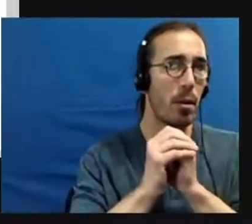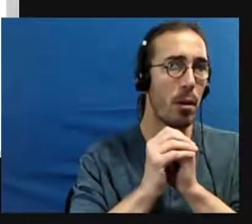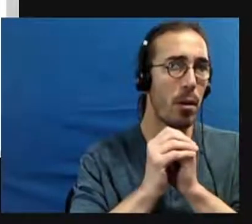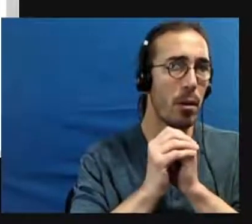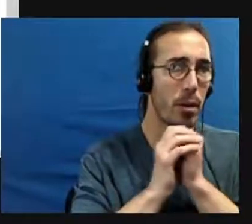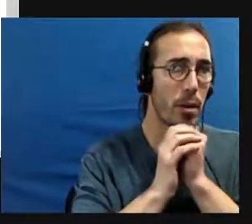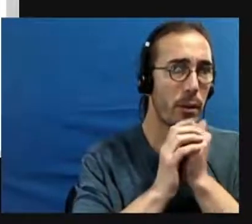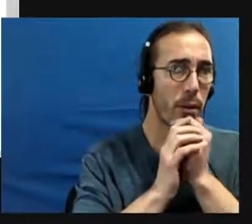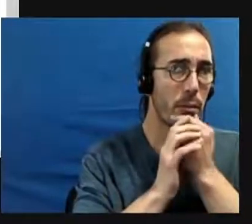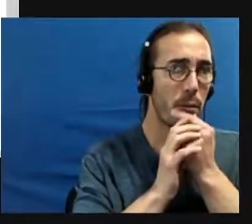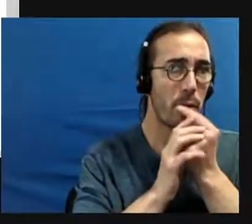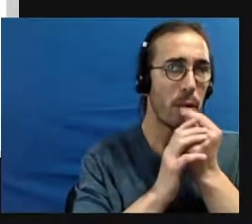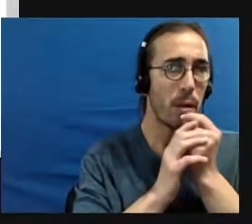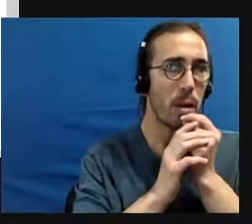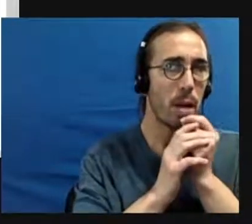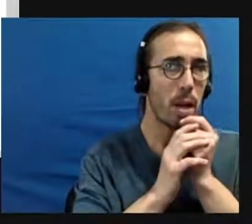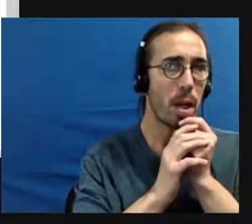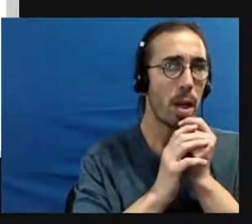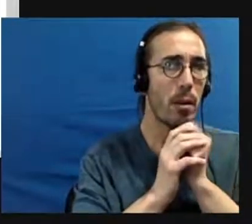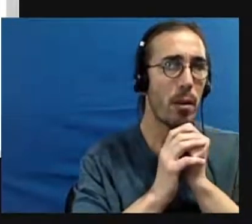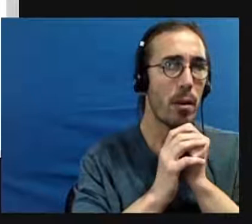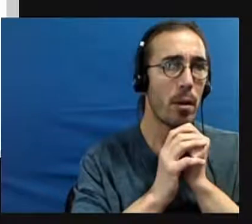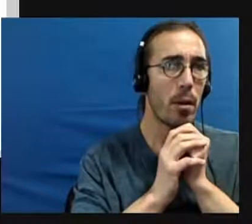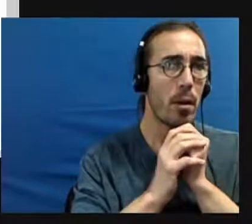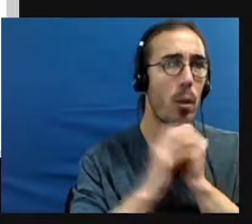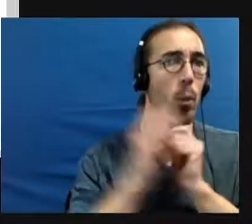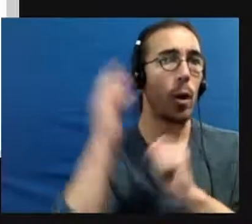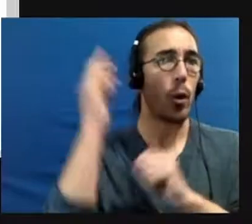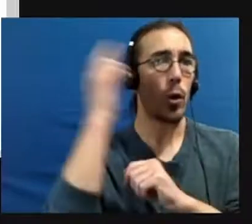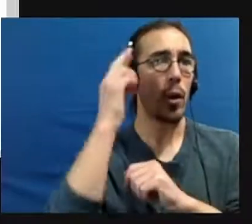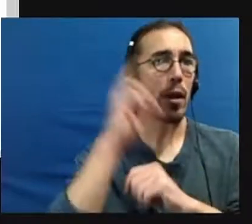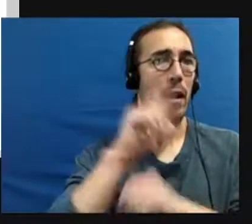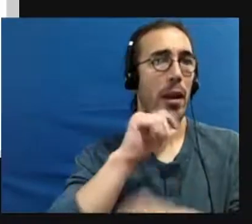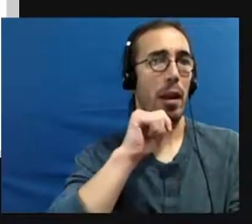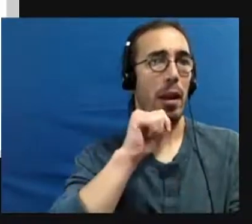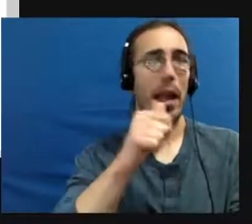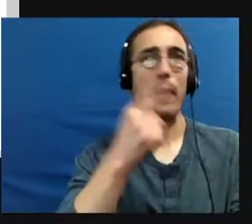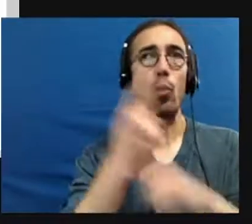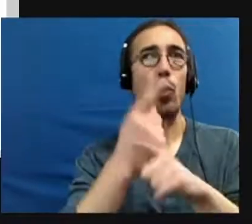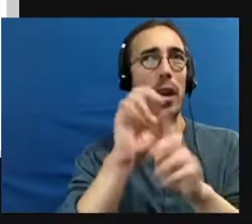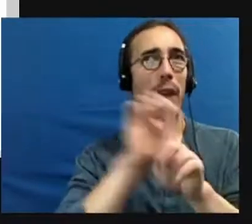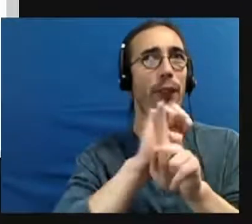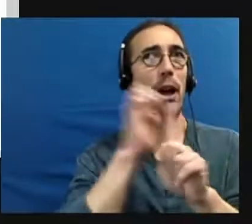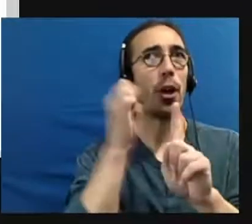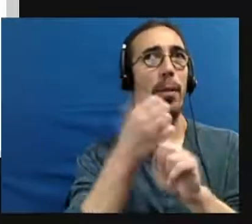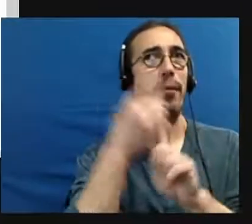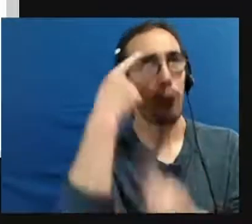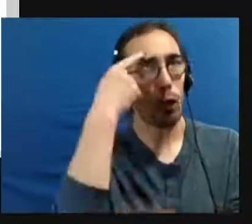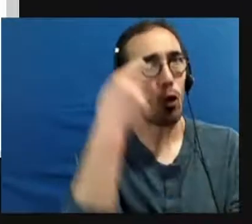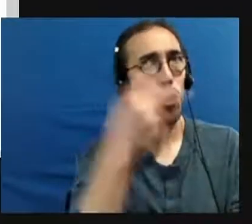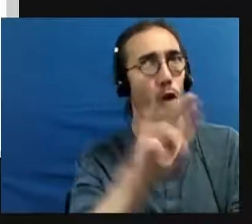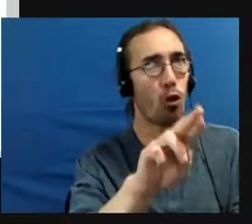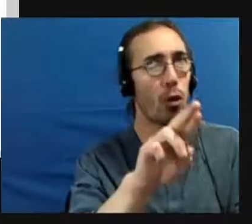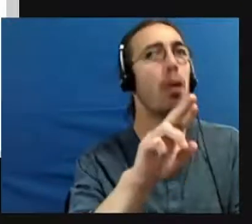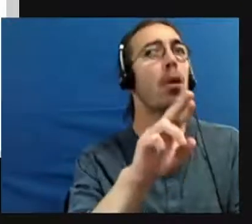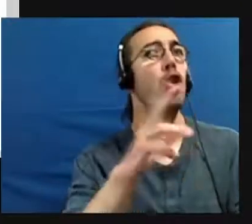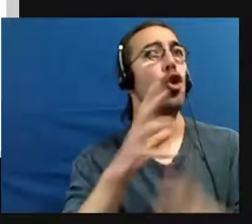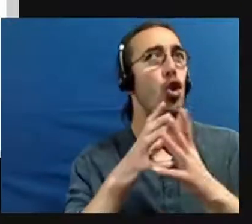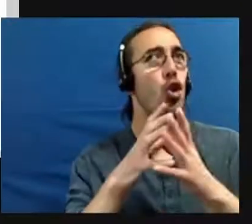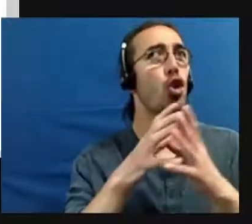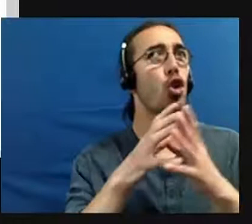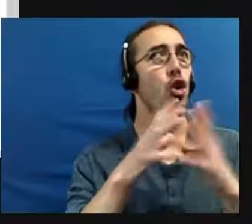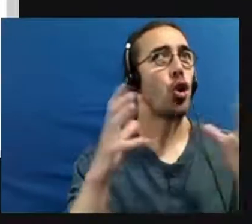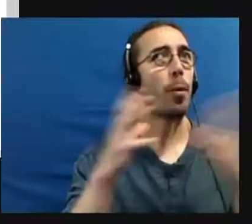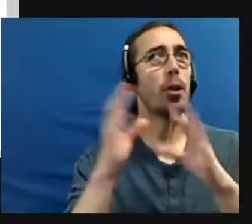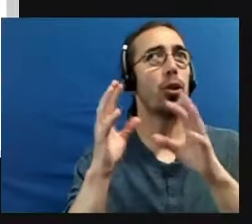We brought her on site, and we quickly realized that that was not the right environment for her. Too many people, too much